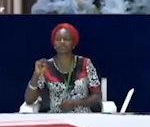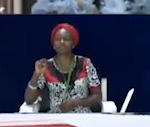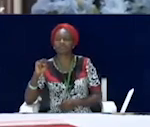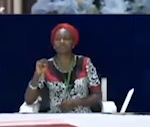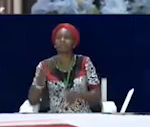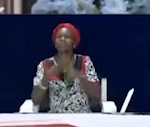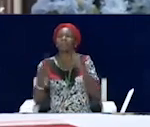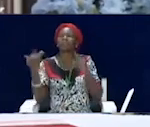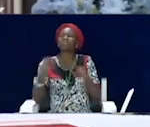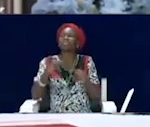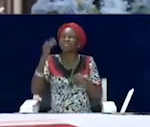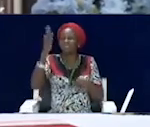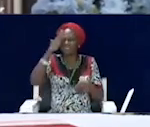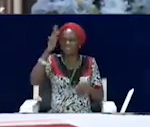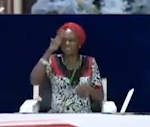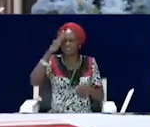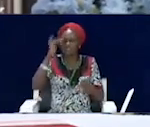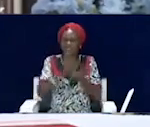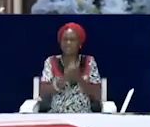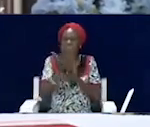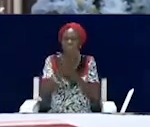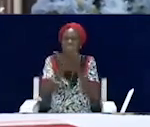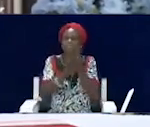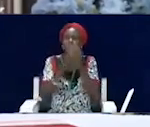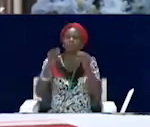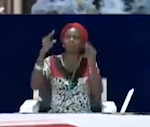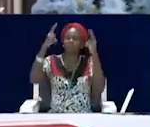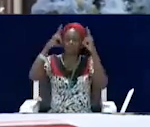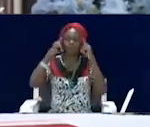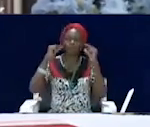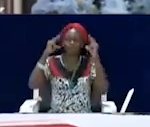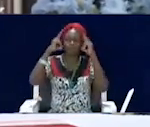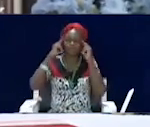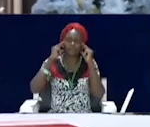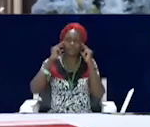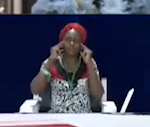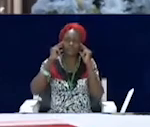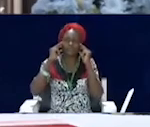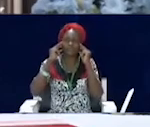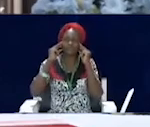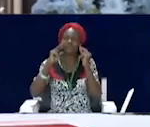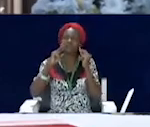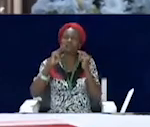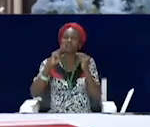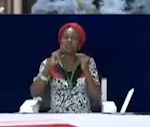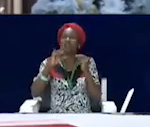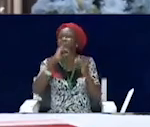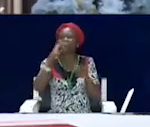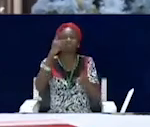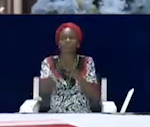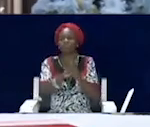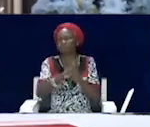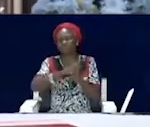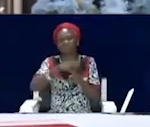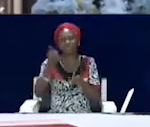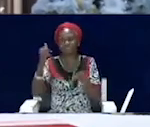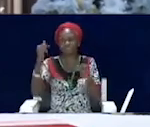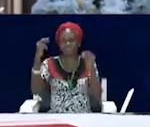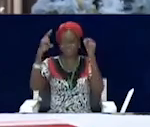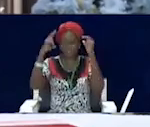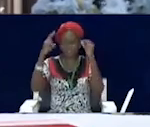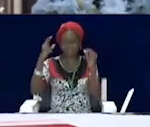But they knew that the hands of Moses are not ordinary hands.